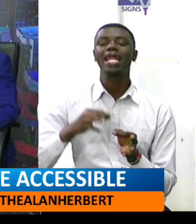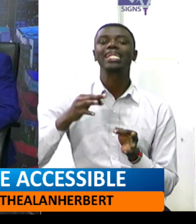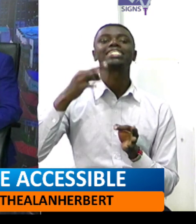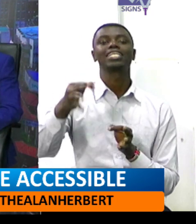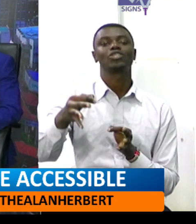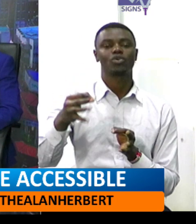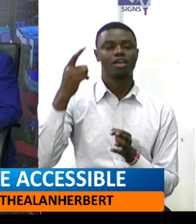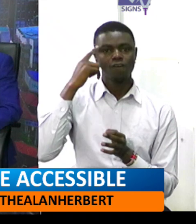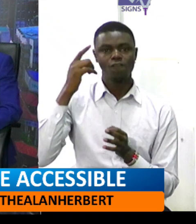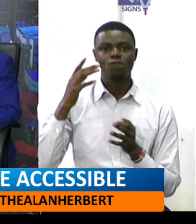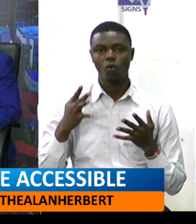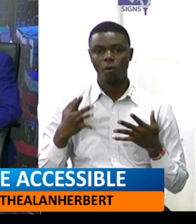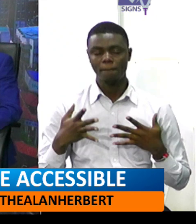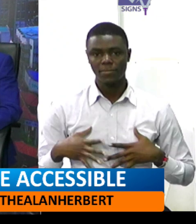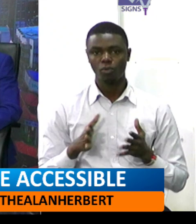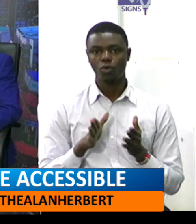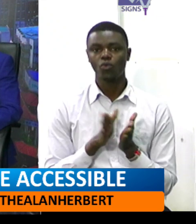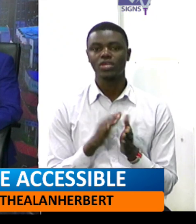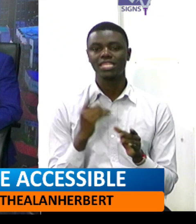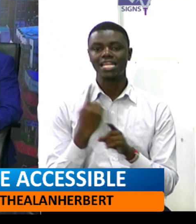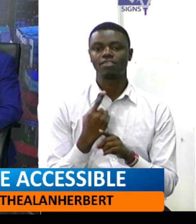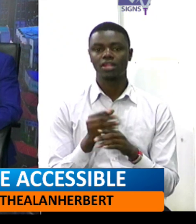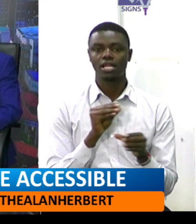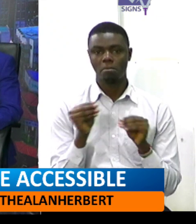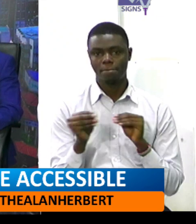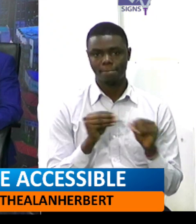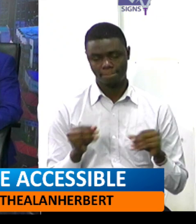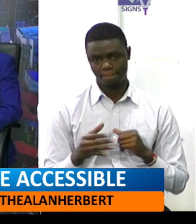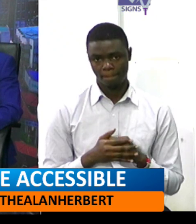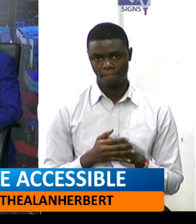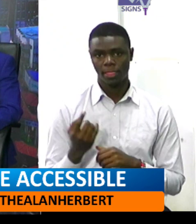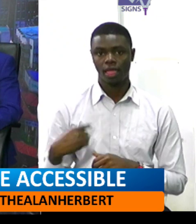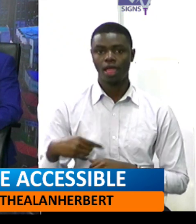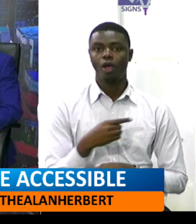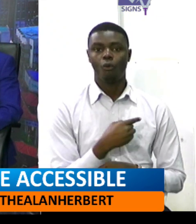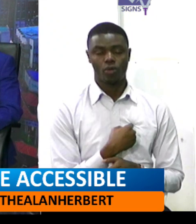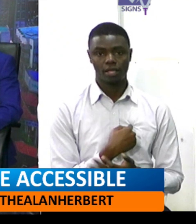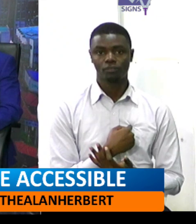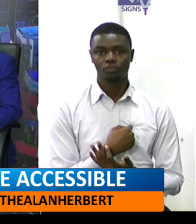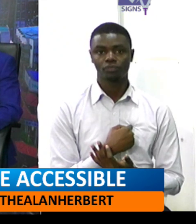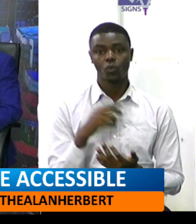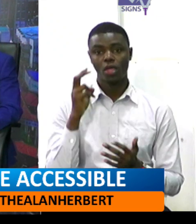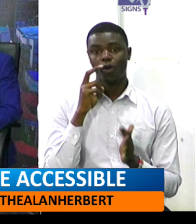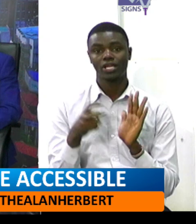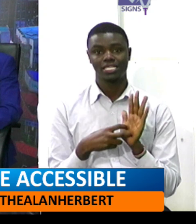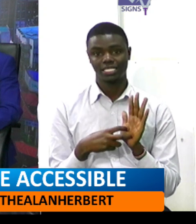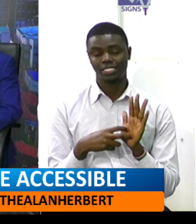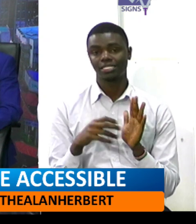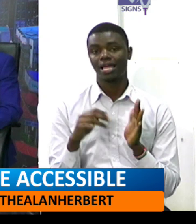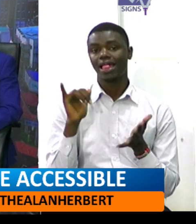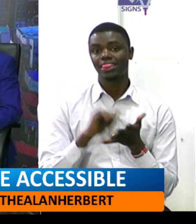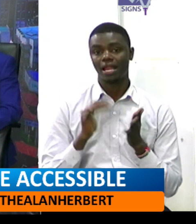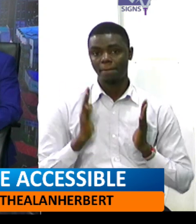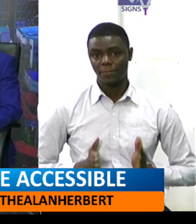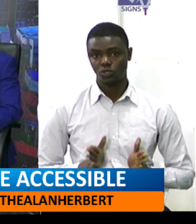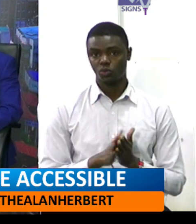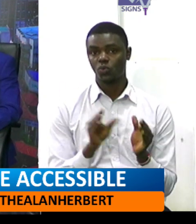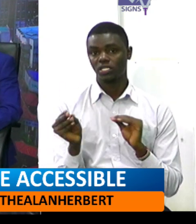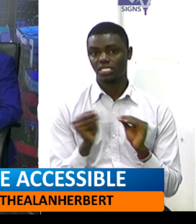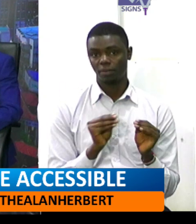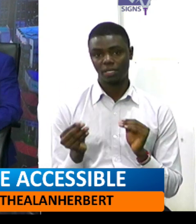for people who have certain disabilities. That tells you that we are cognizant of the fact that people with